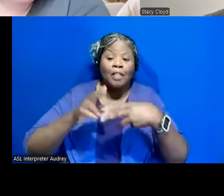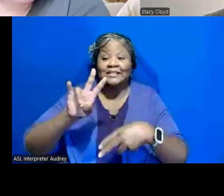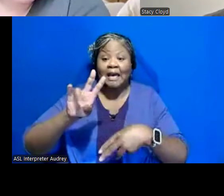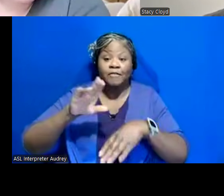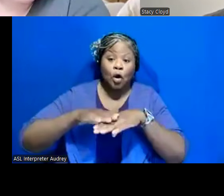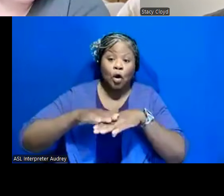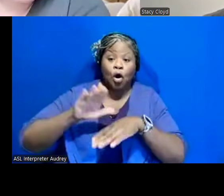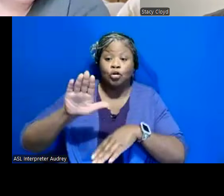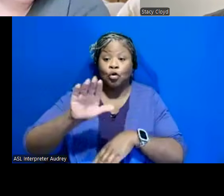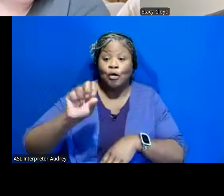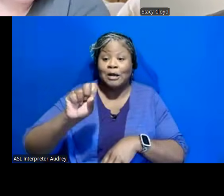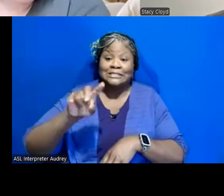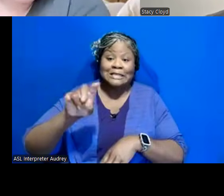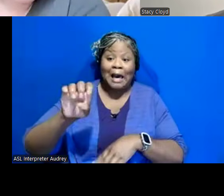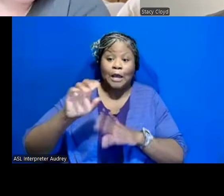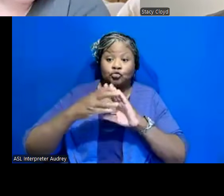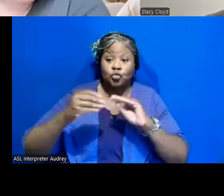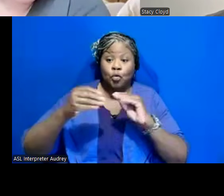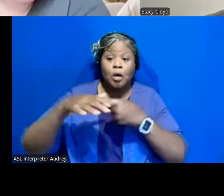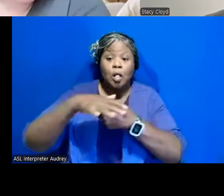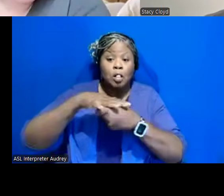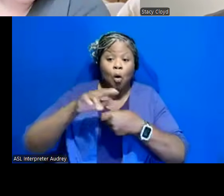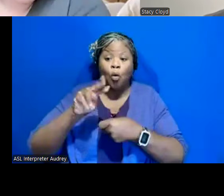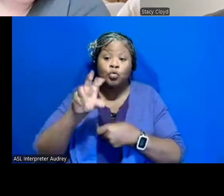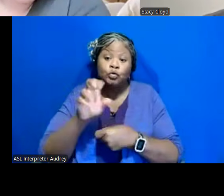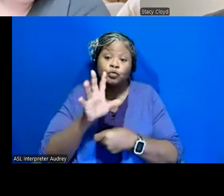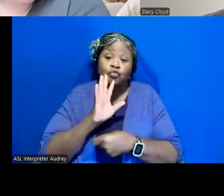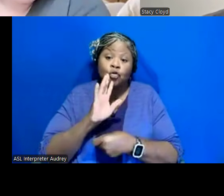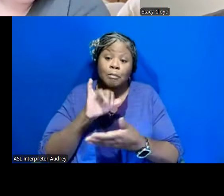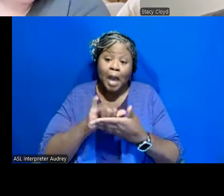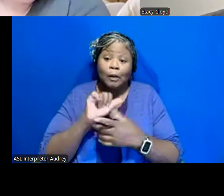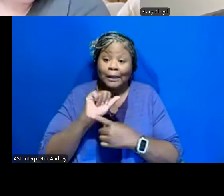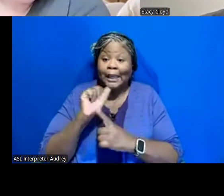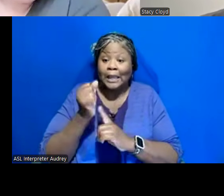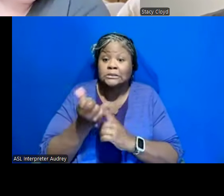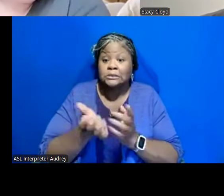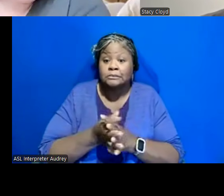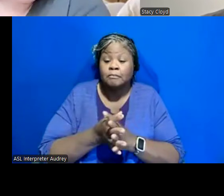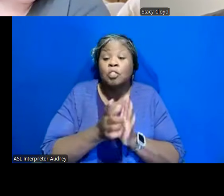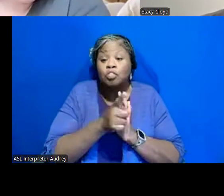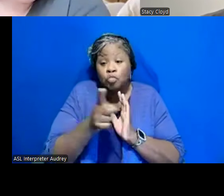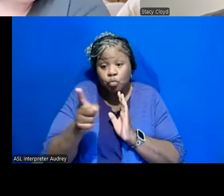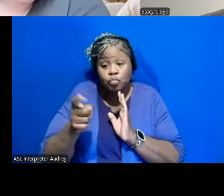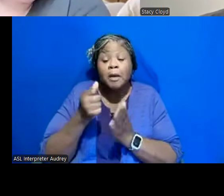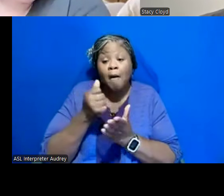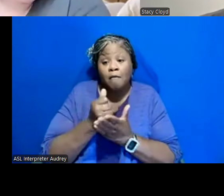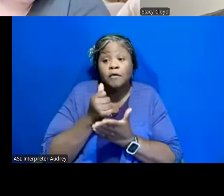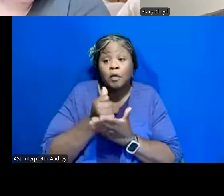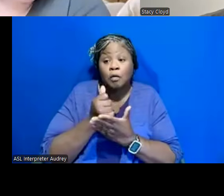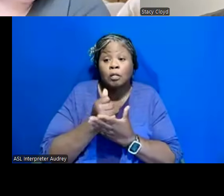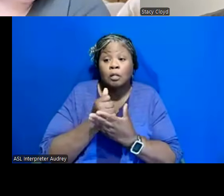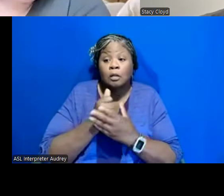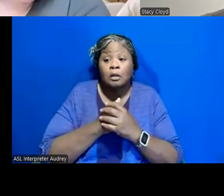type stories, where local news will talk about a case like that. Those can be helpful. I